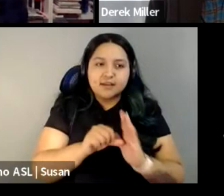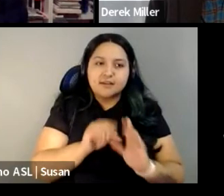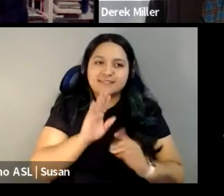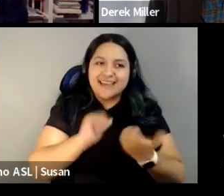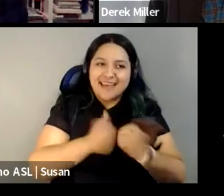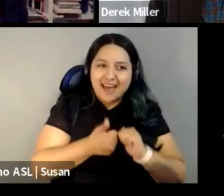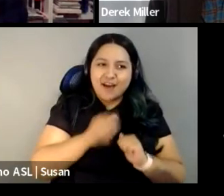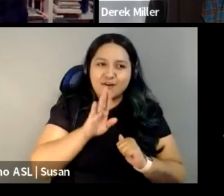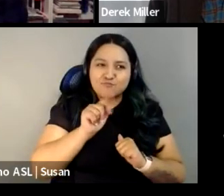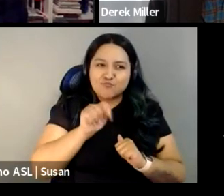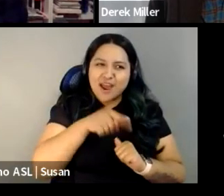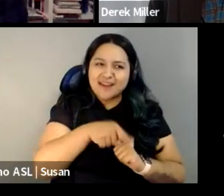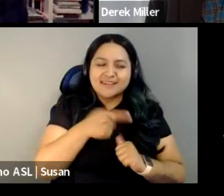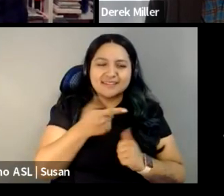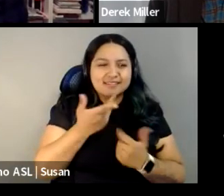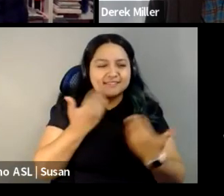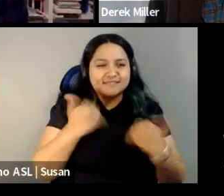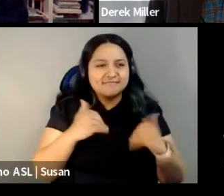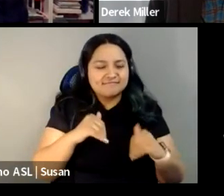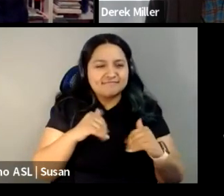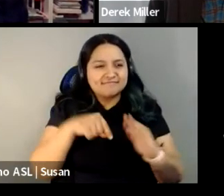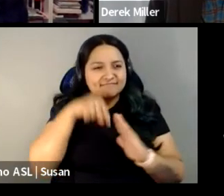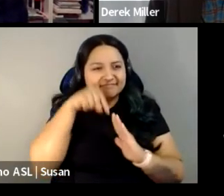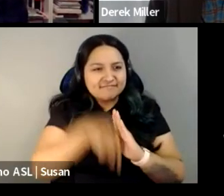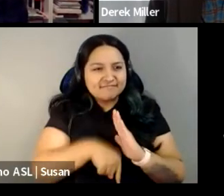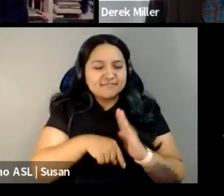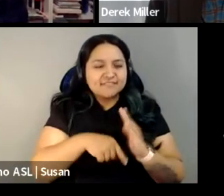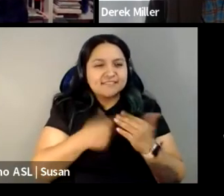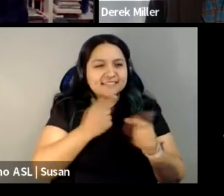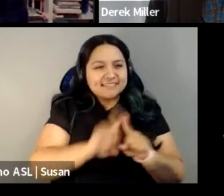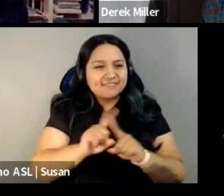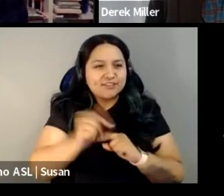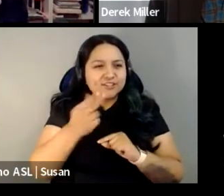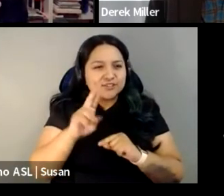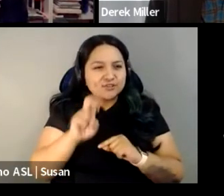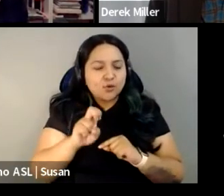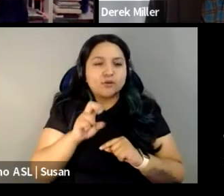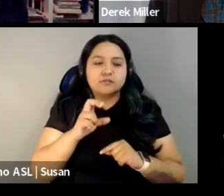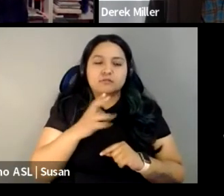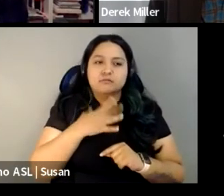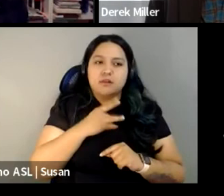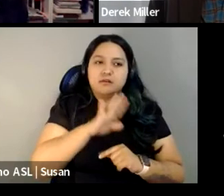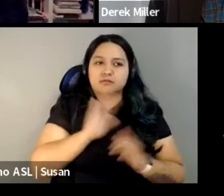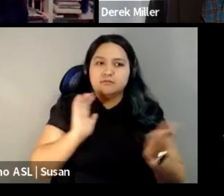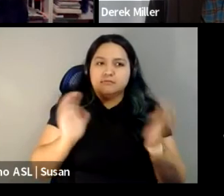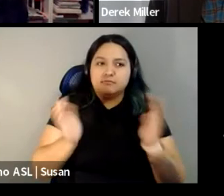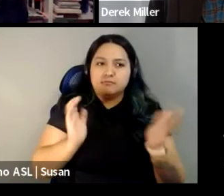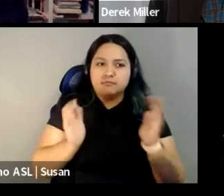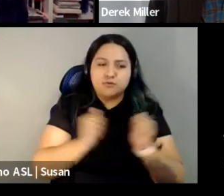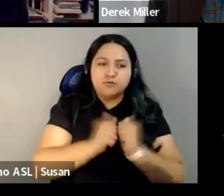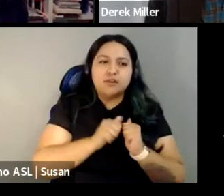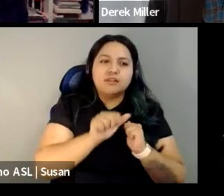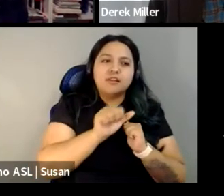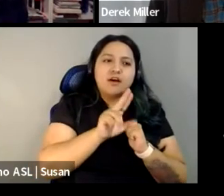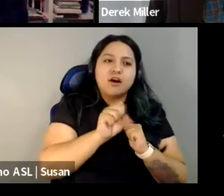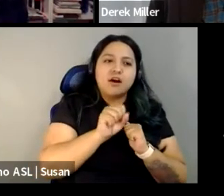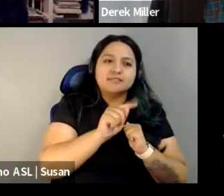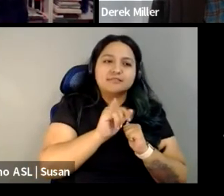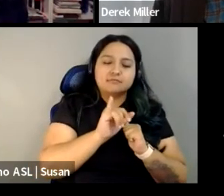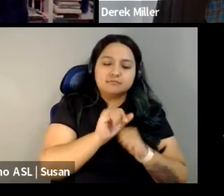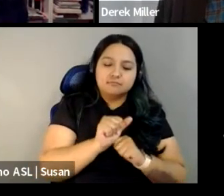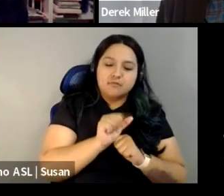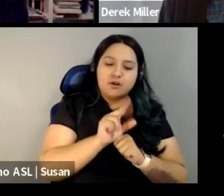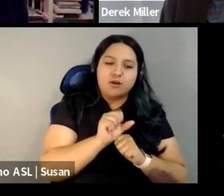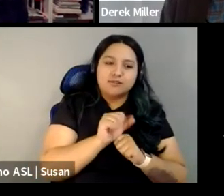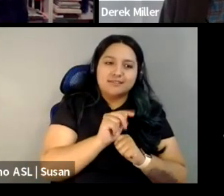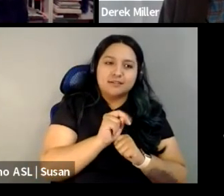sources. I love this little detail, the comparison of the original sketch of Austin Strong with the one